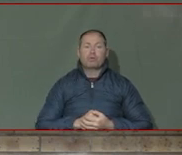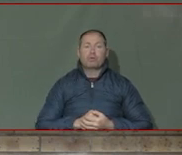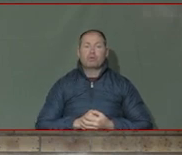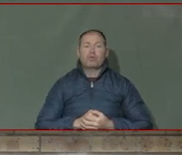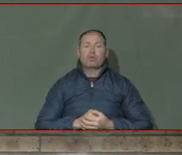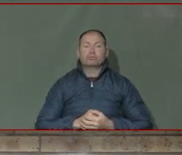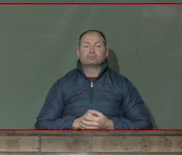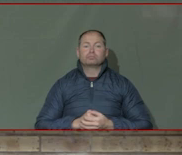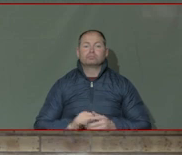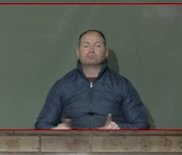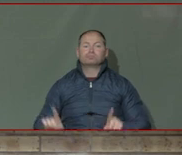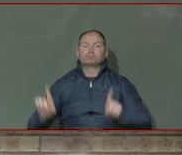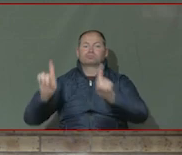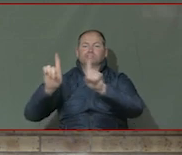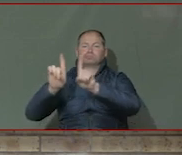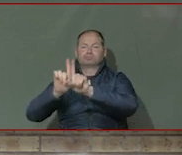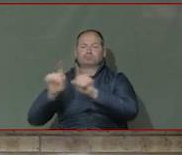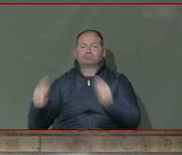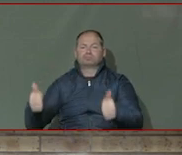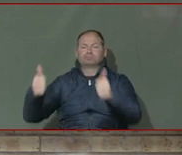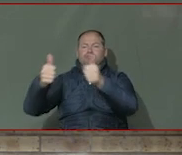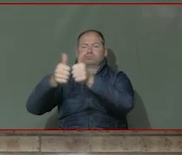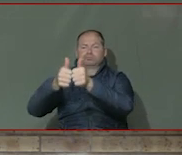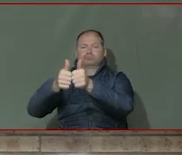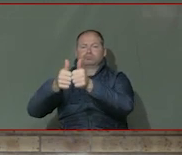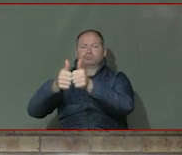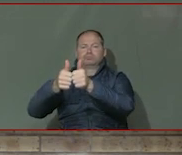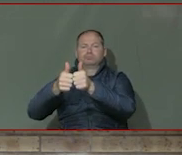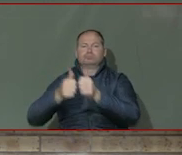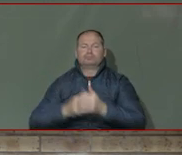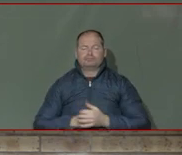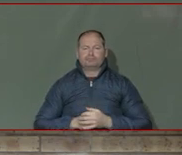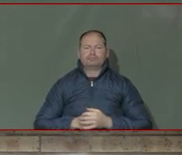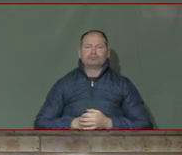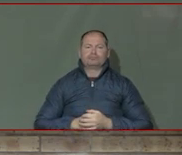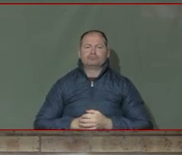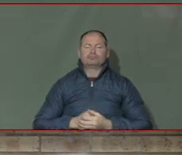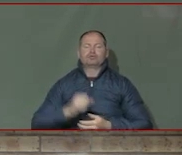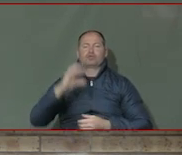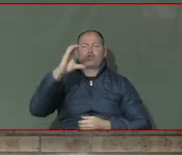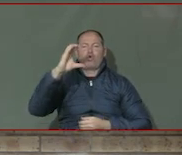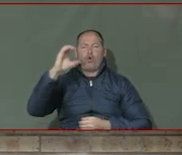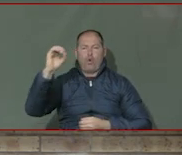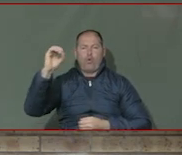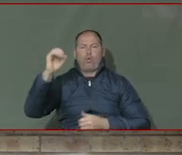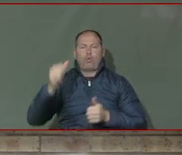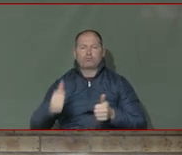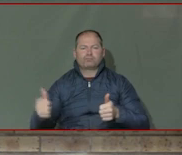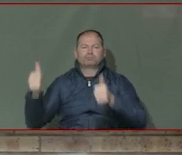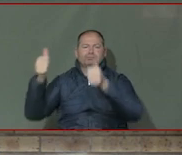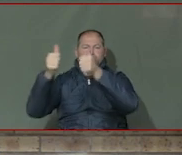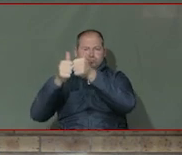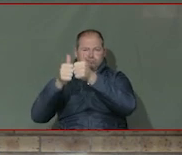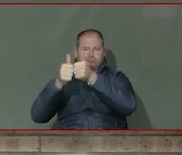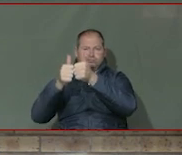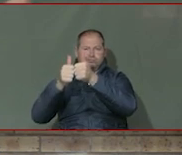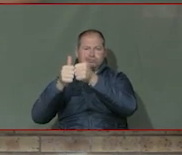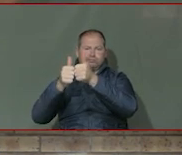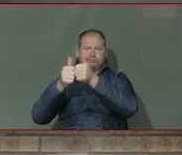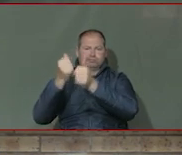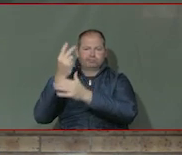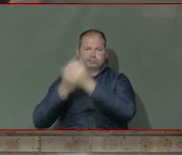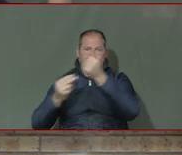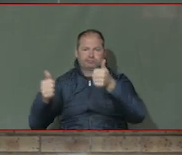co-dominance. So when am I dealing with this? So I need to be on the lookout for something in the question